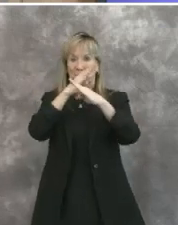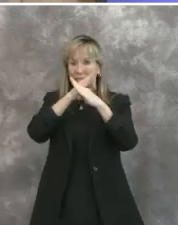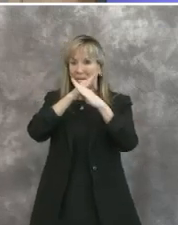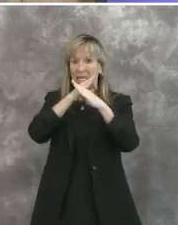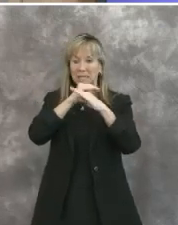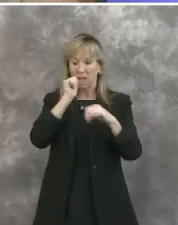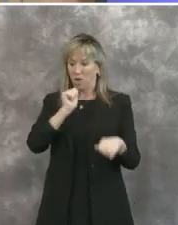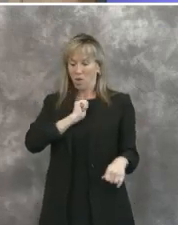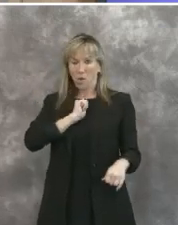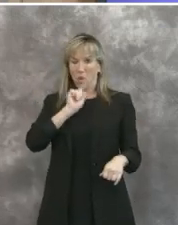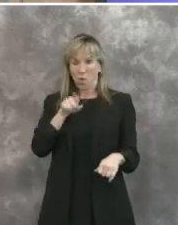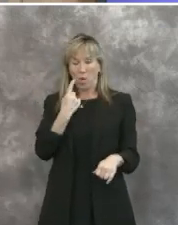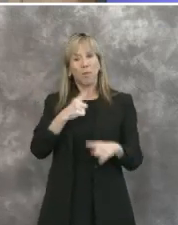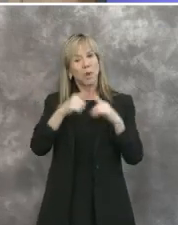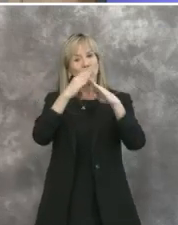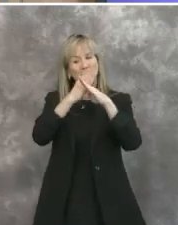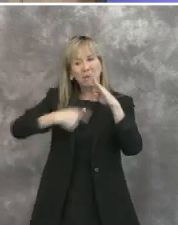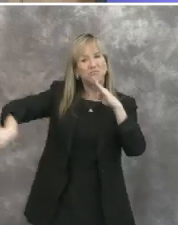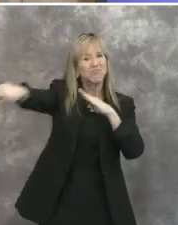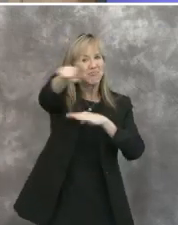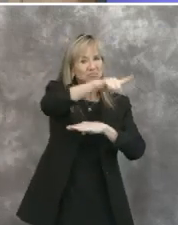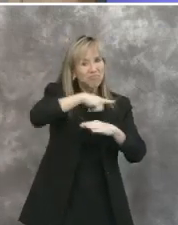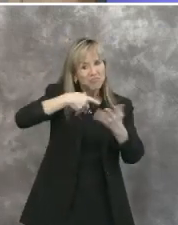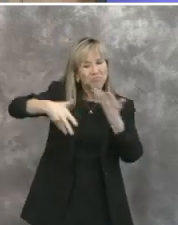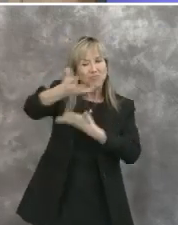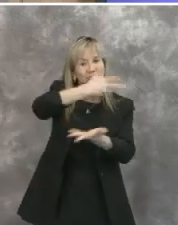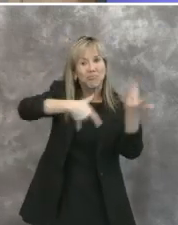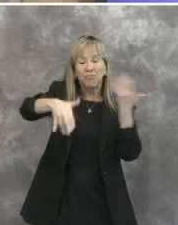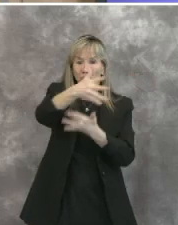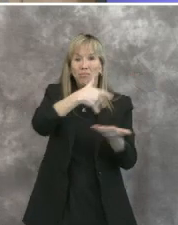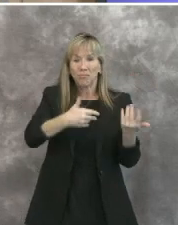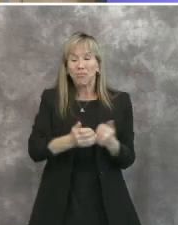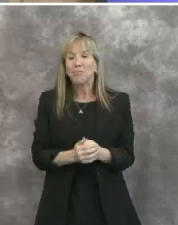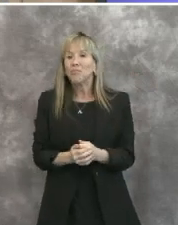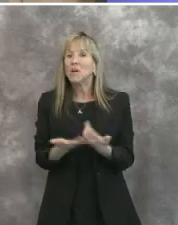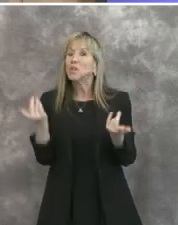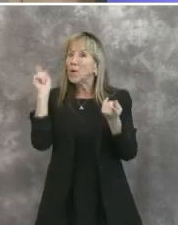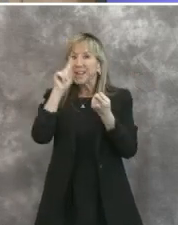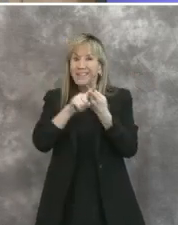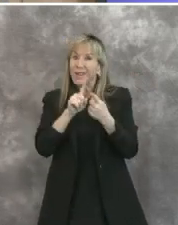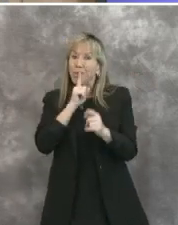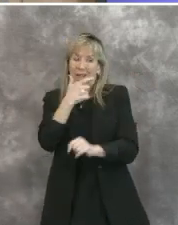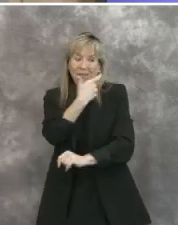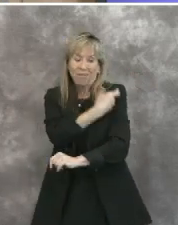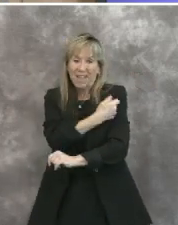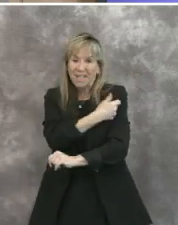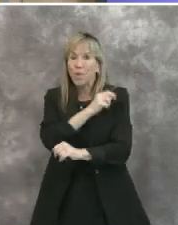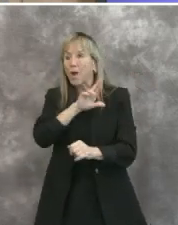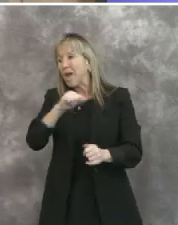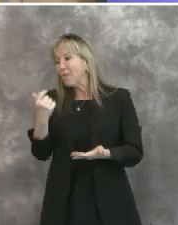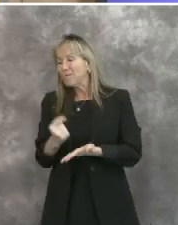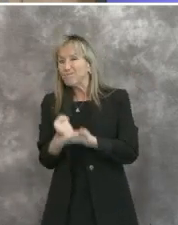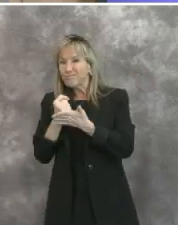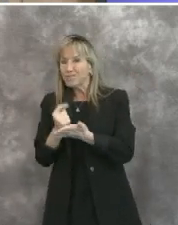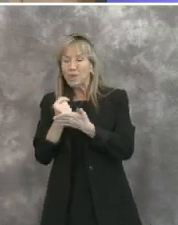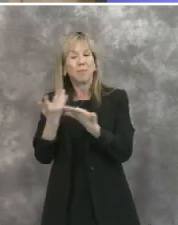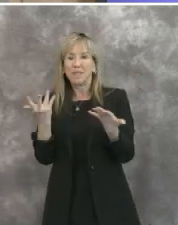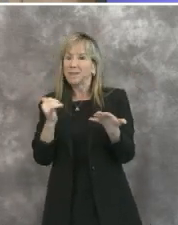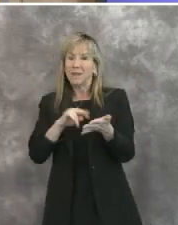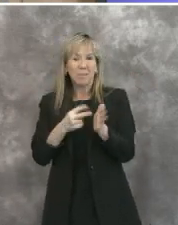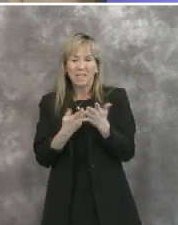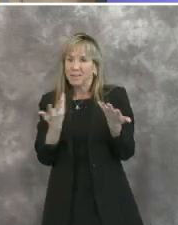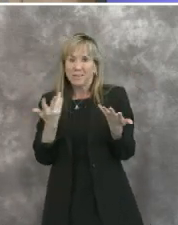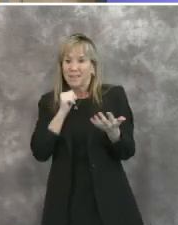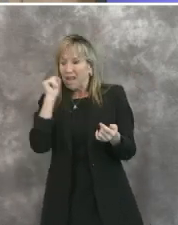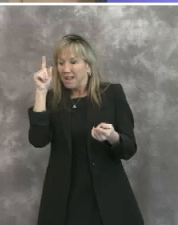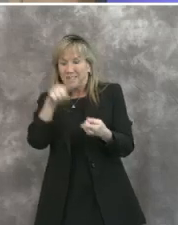another. We will not truly be out of the woods as it relates to coronavirus until we have a vaccine or a therapeutic treatment, and that is a timeline that there is